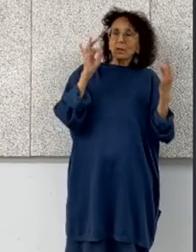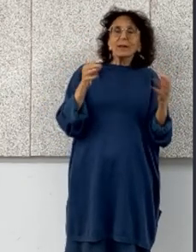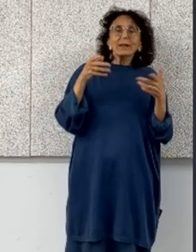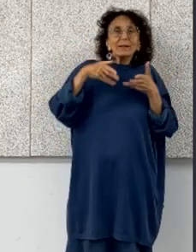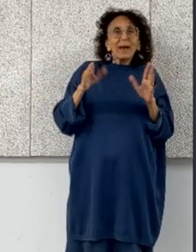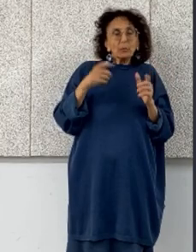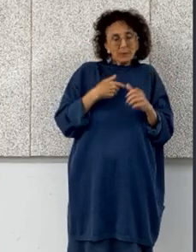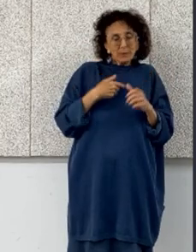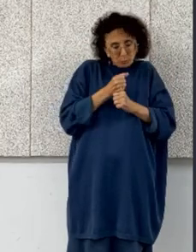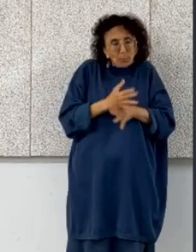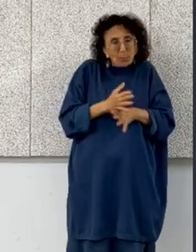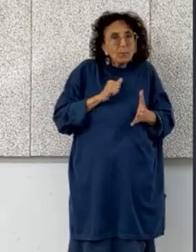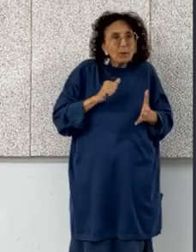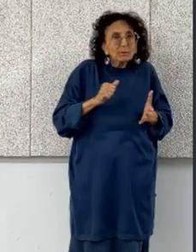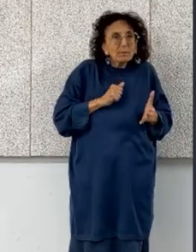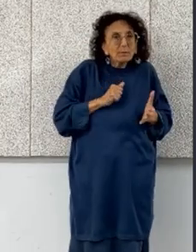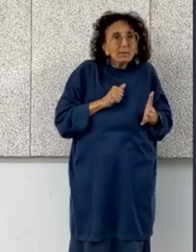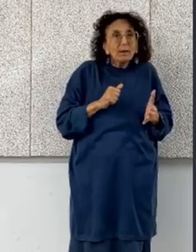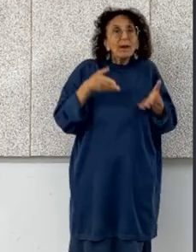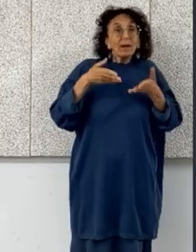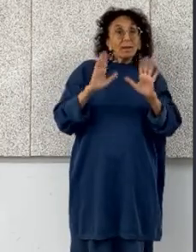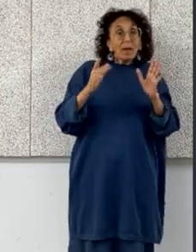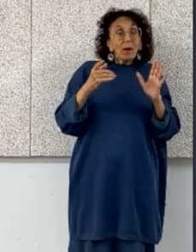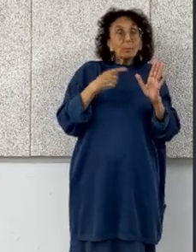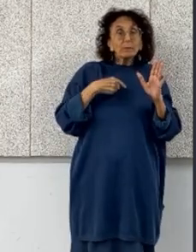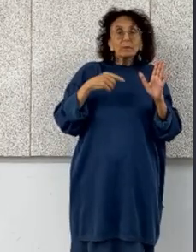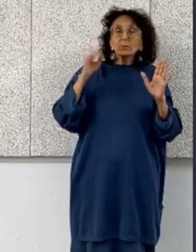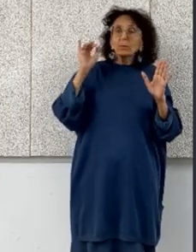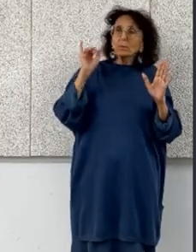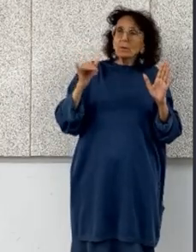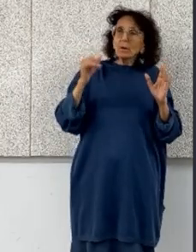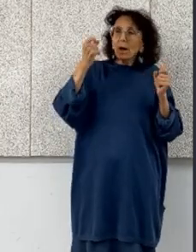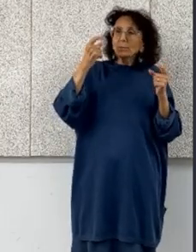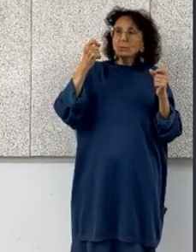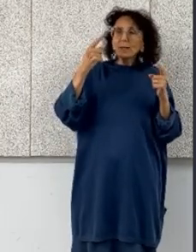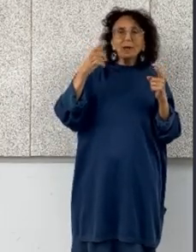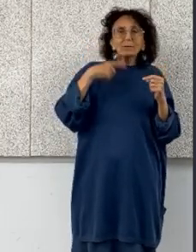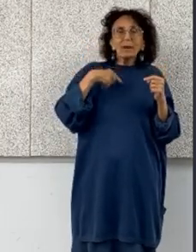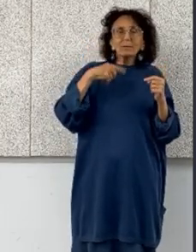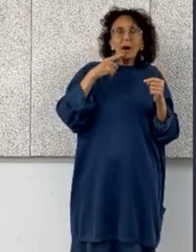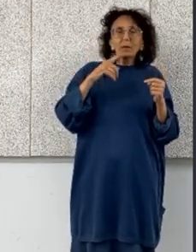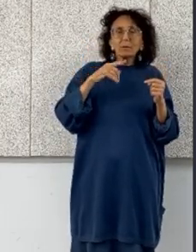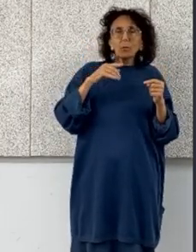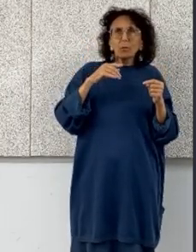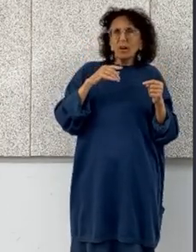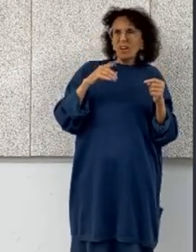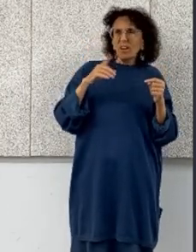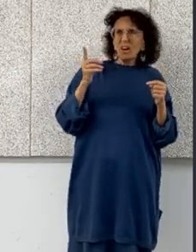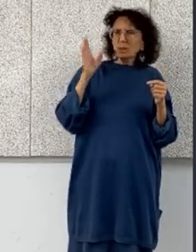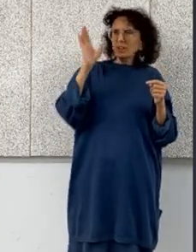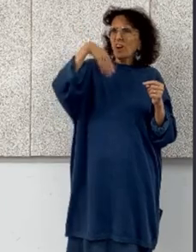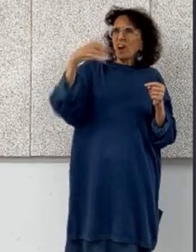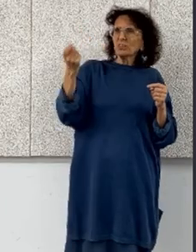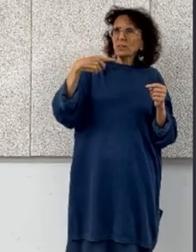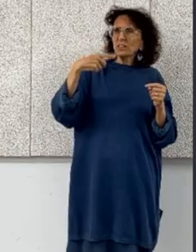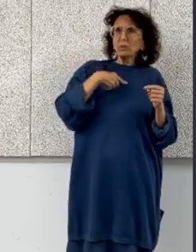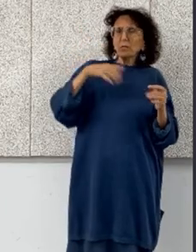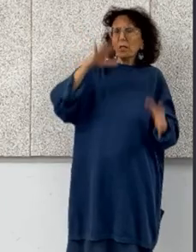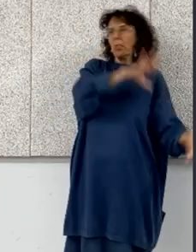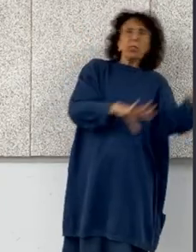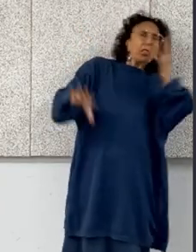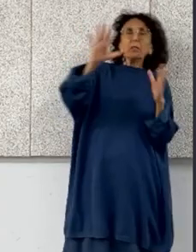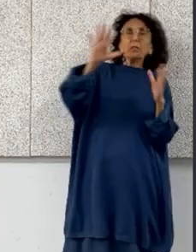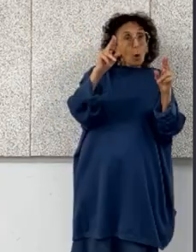prep it allowed me to understand the quirks, not be thrown off by like quirky questions. It allowed me